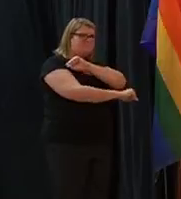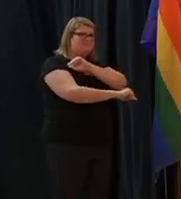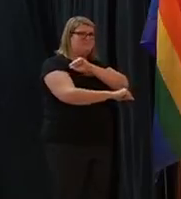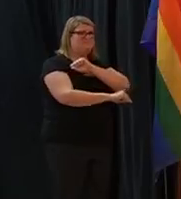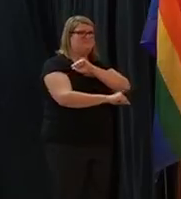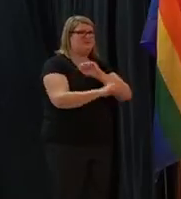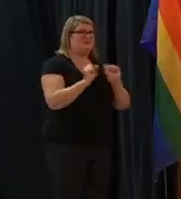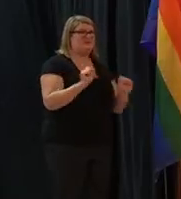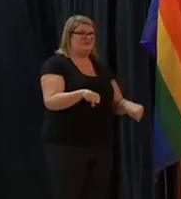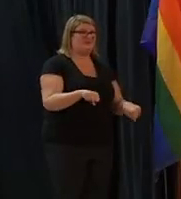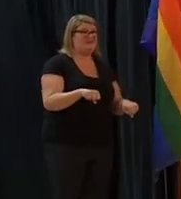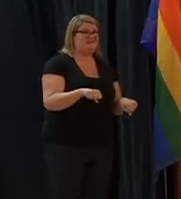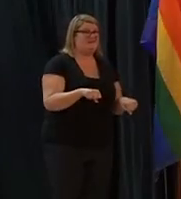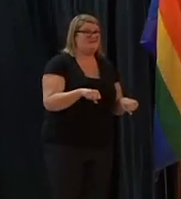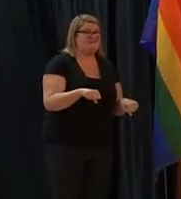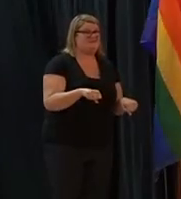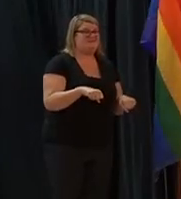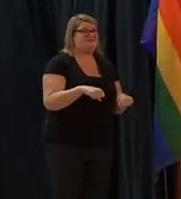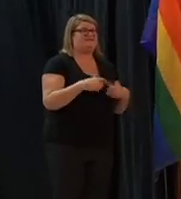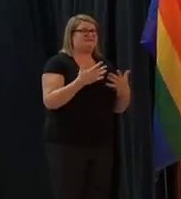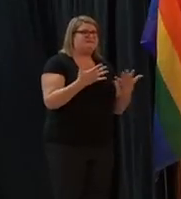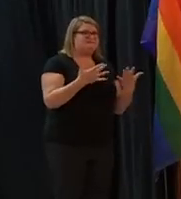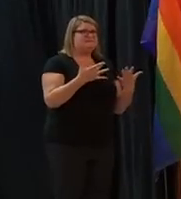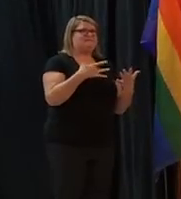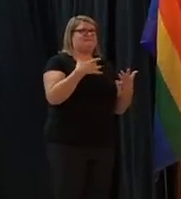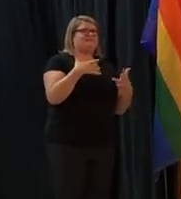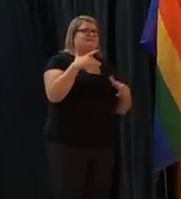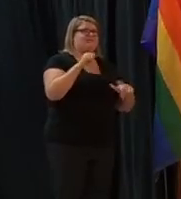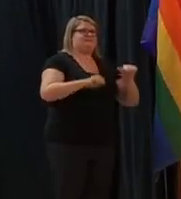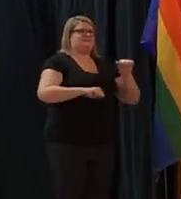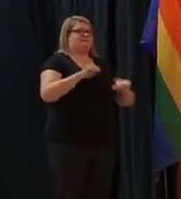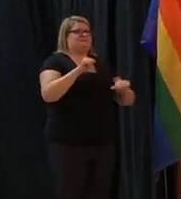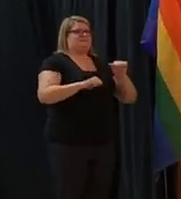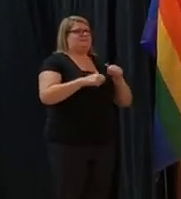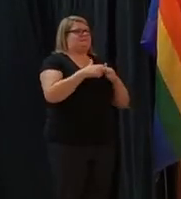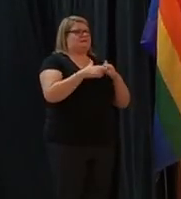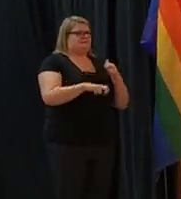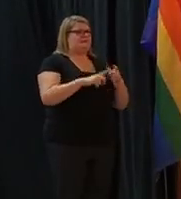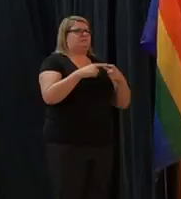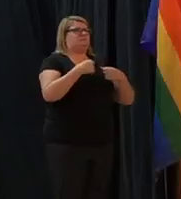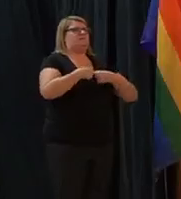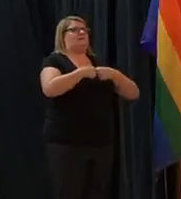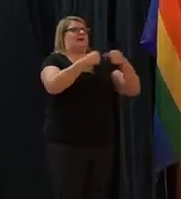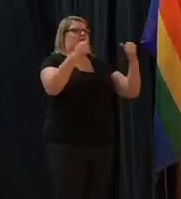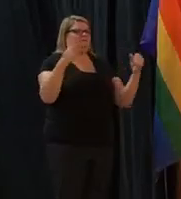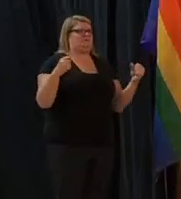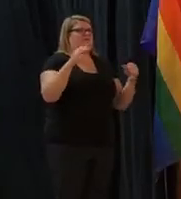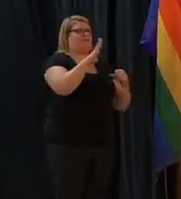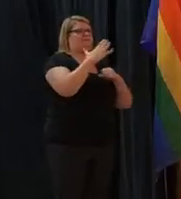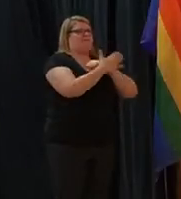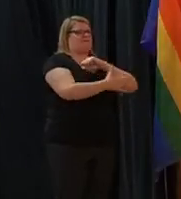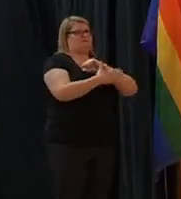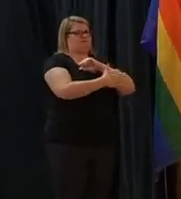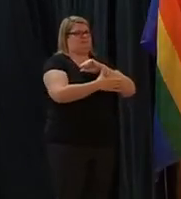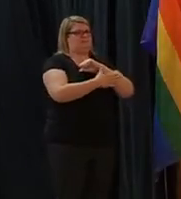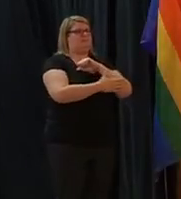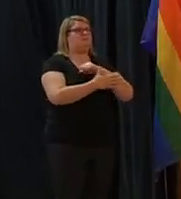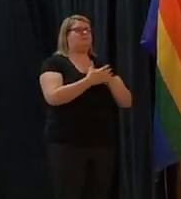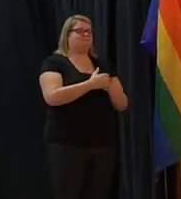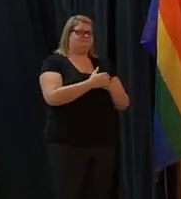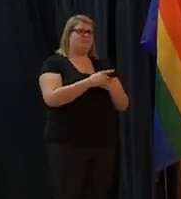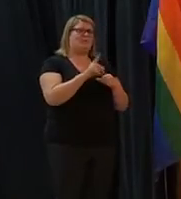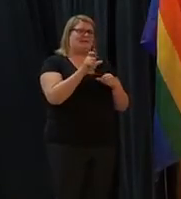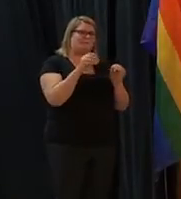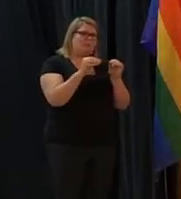to the country where they come from. So it's a difficult situation, it's very hard to handle. We need more